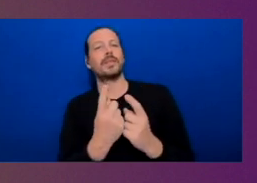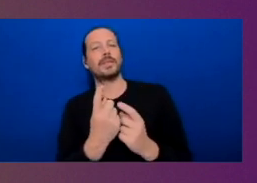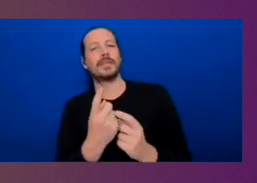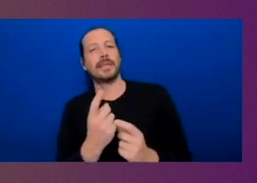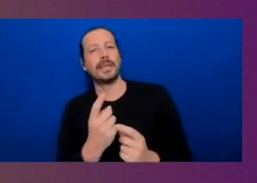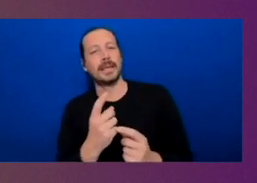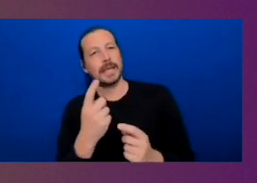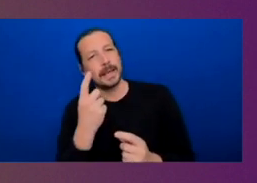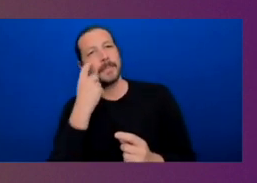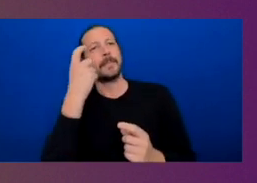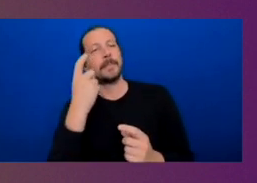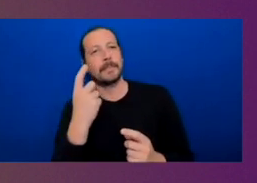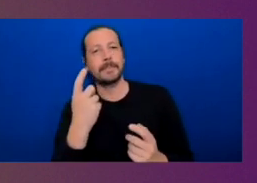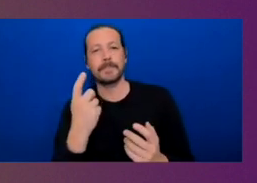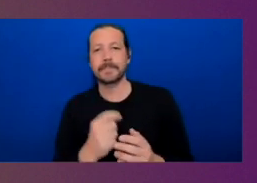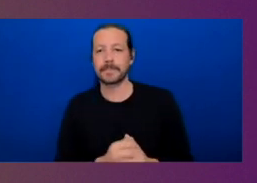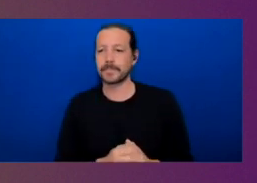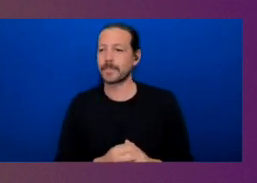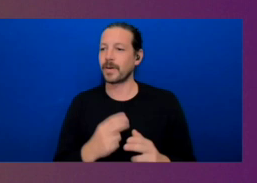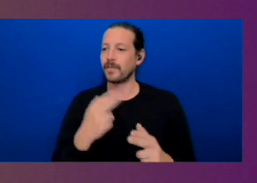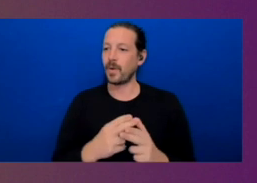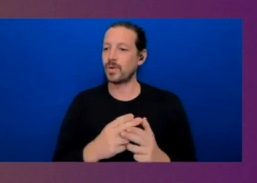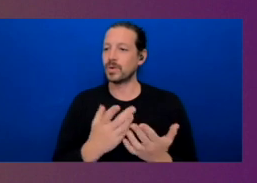with around designing for user empowerment?